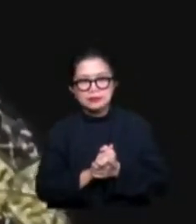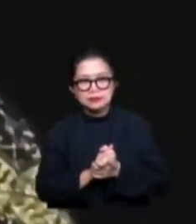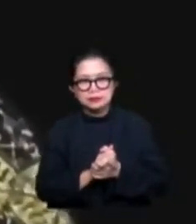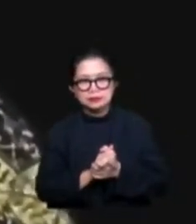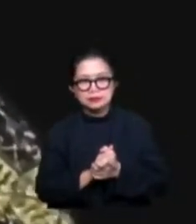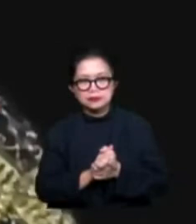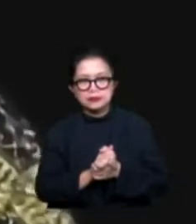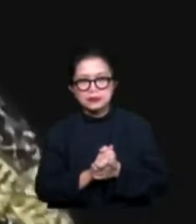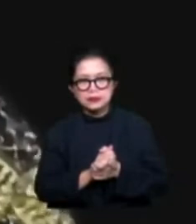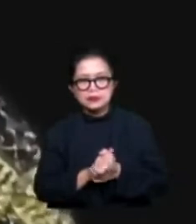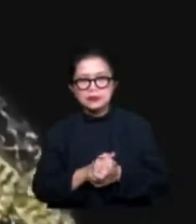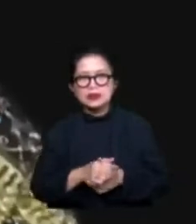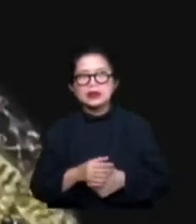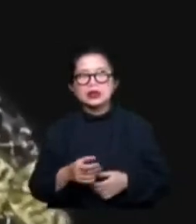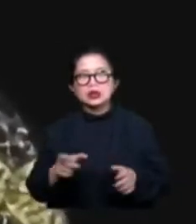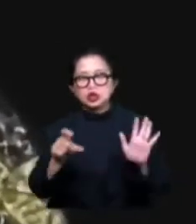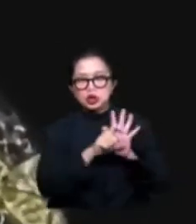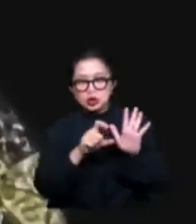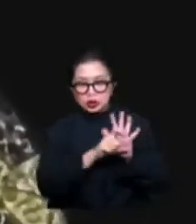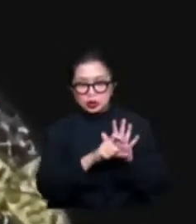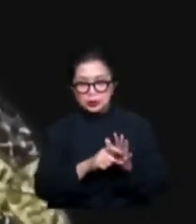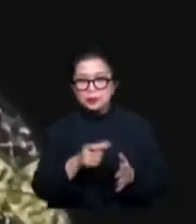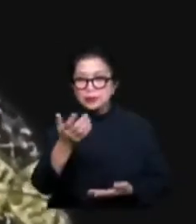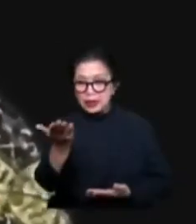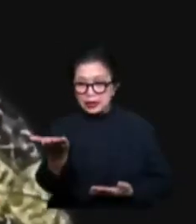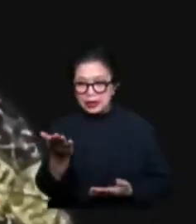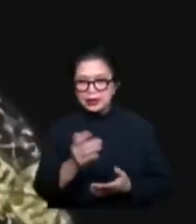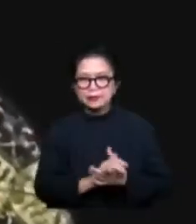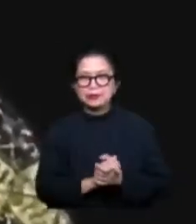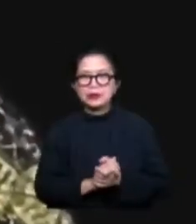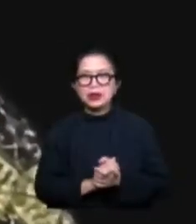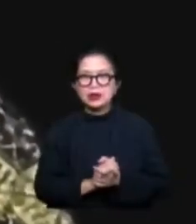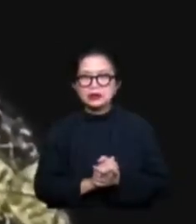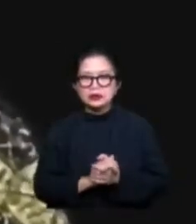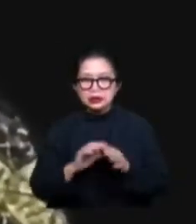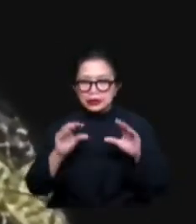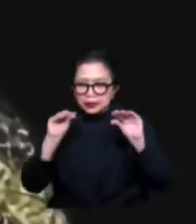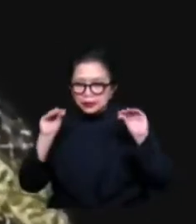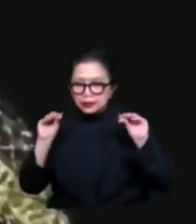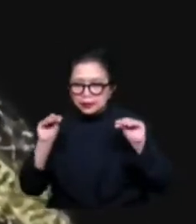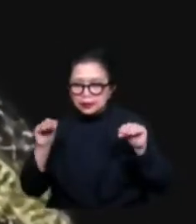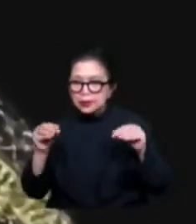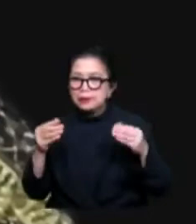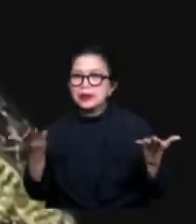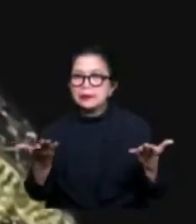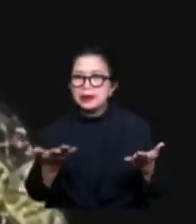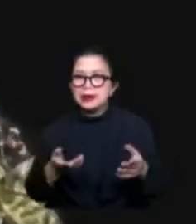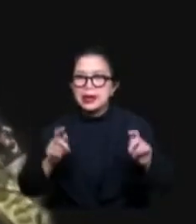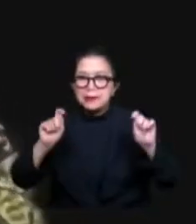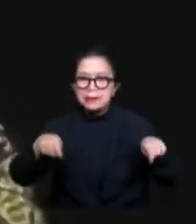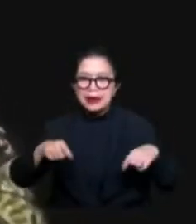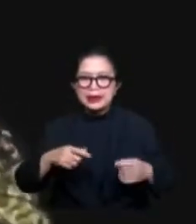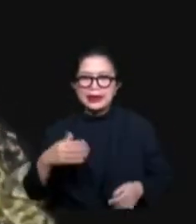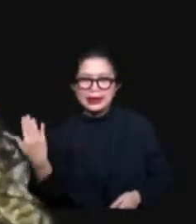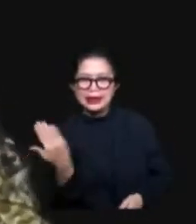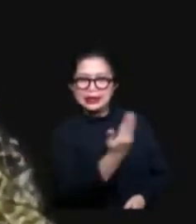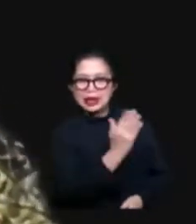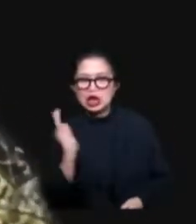you using public transportations, and also how to caring of